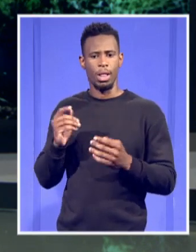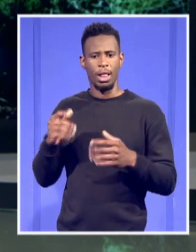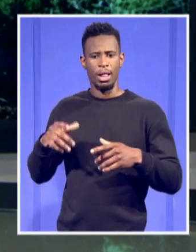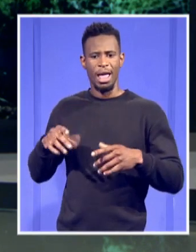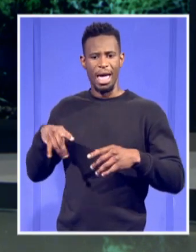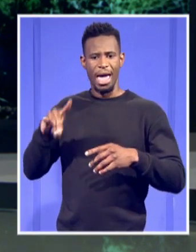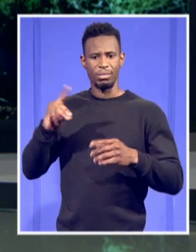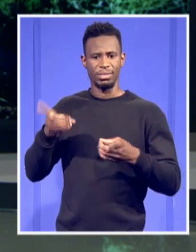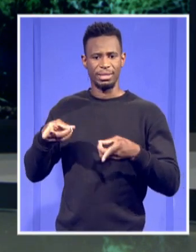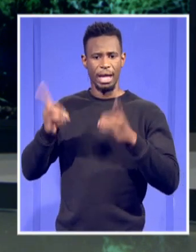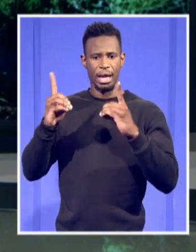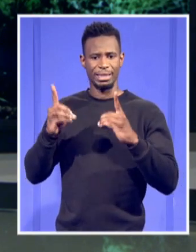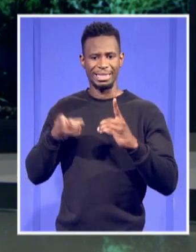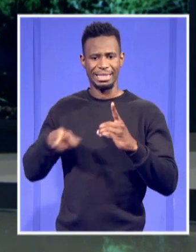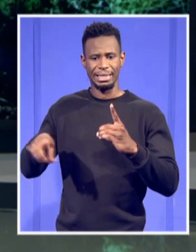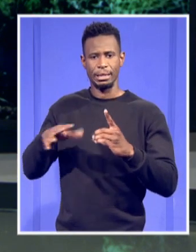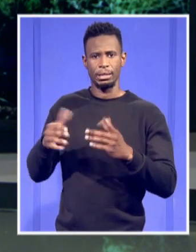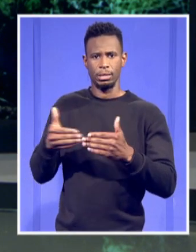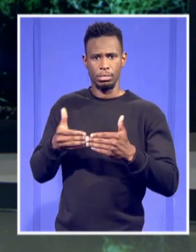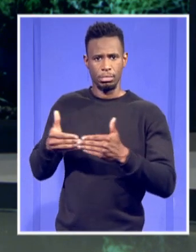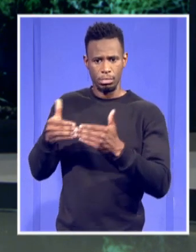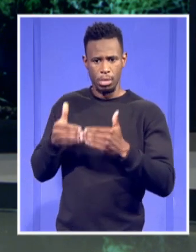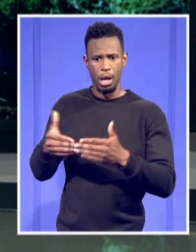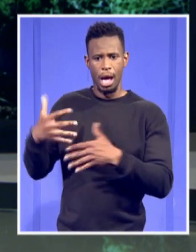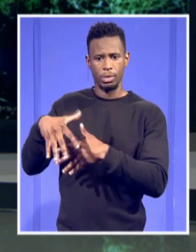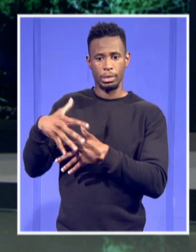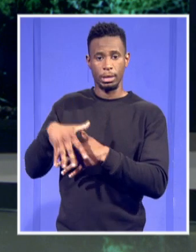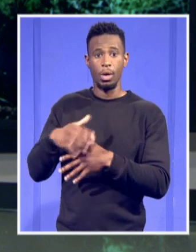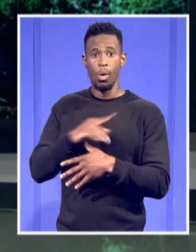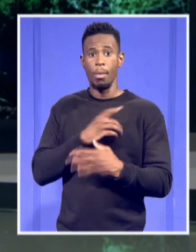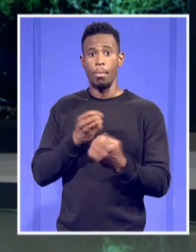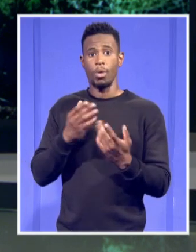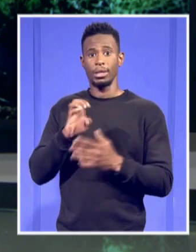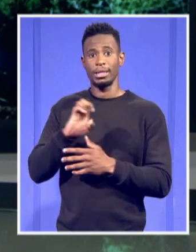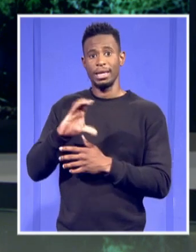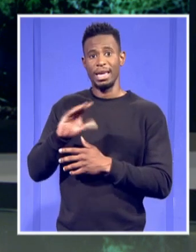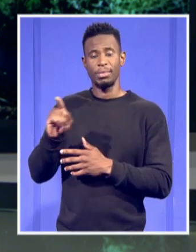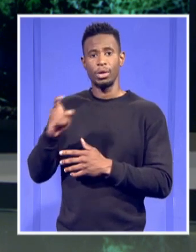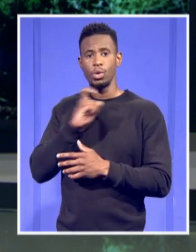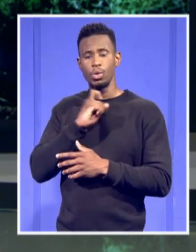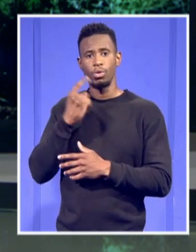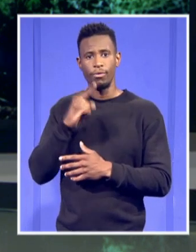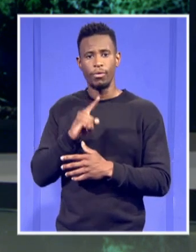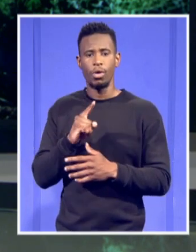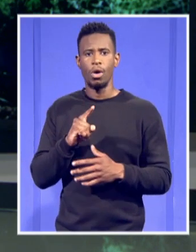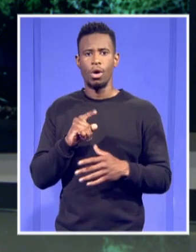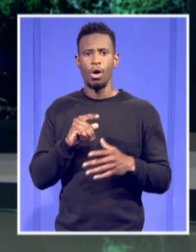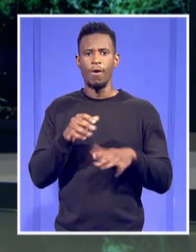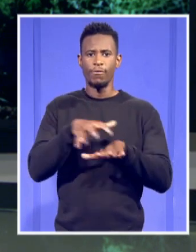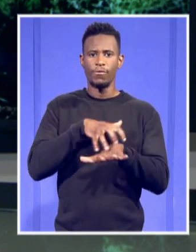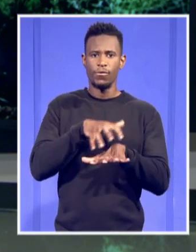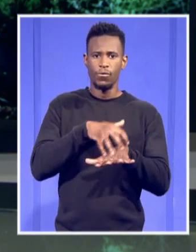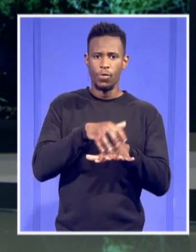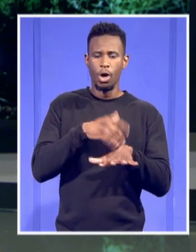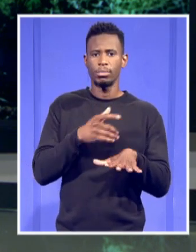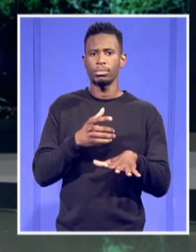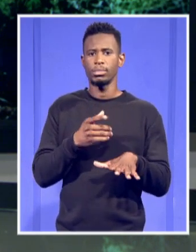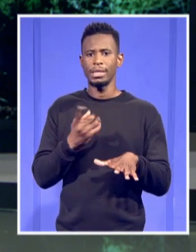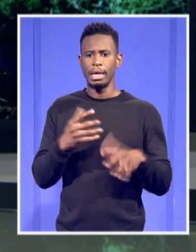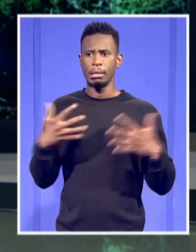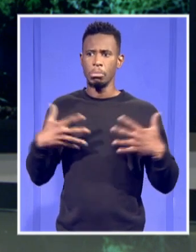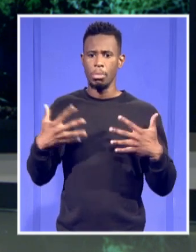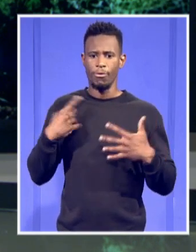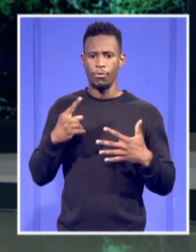19th century, vast tracts of land in the Eastern Cape were used for stock farming, fearing for their families, and